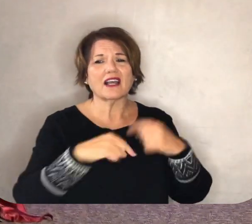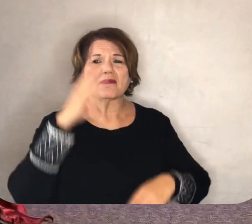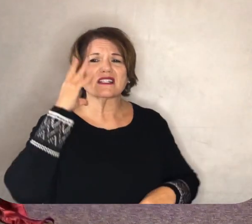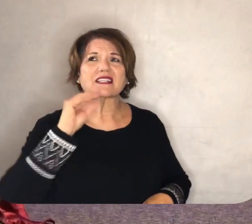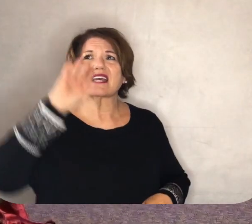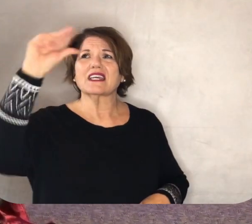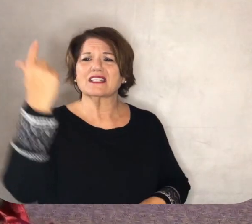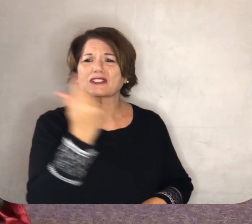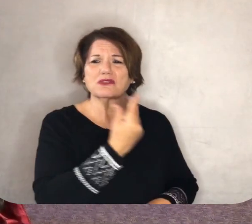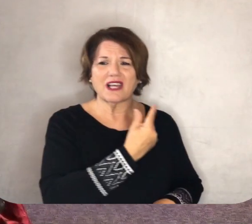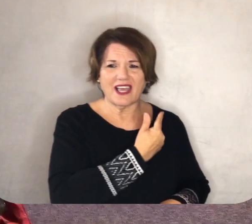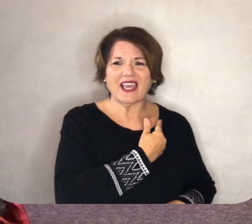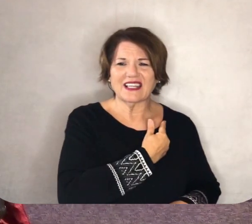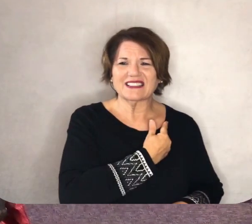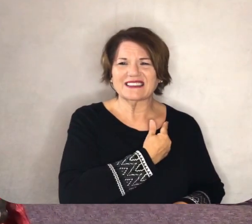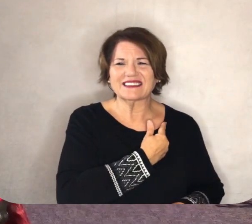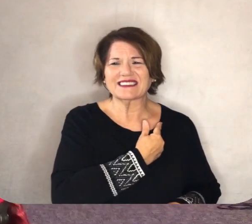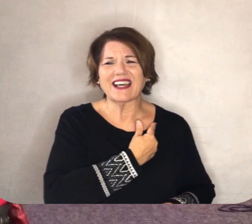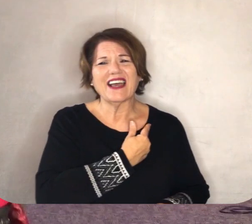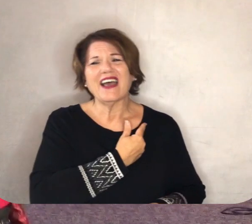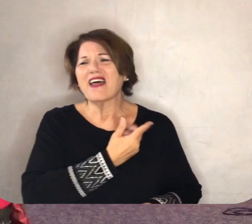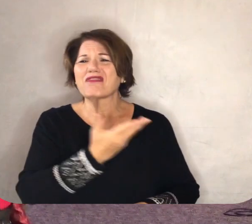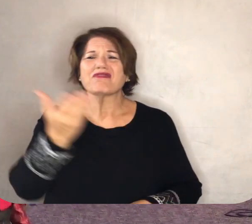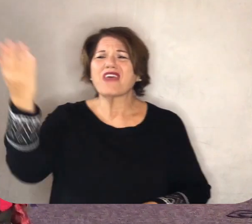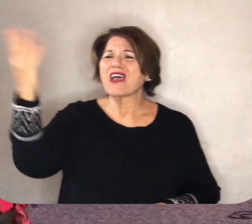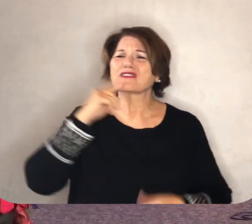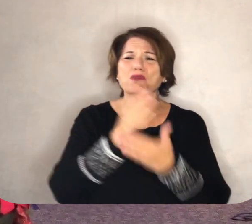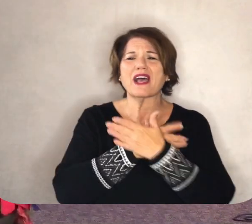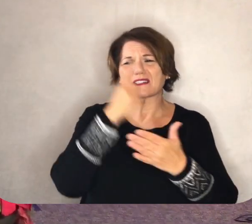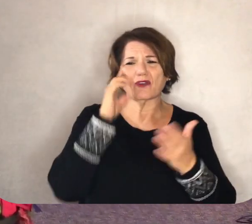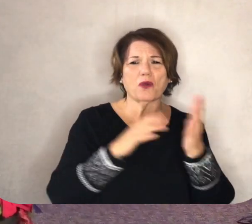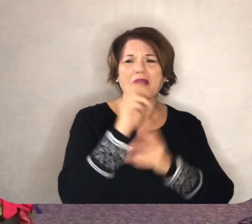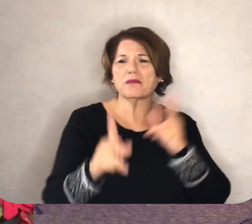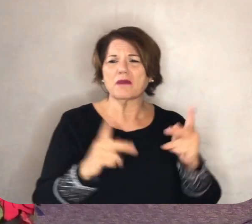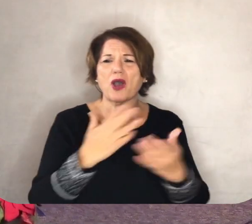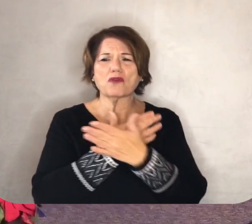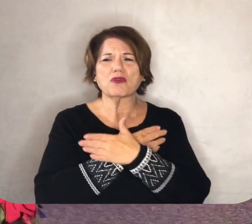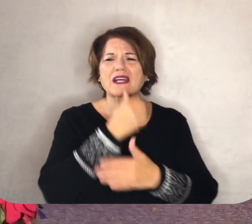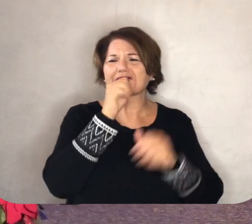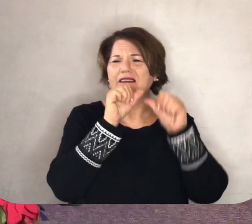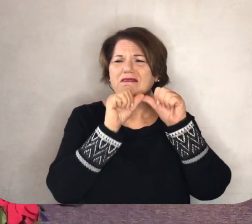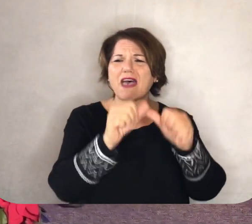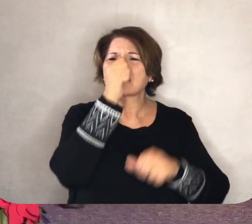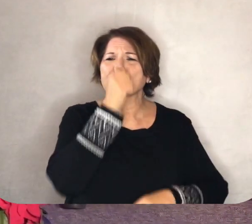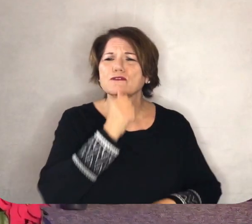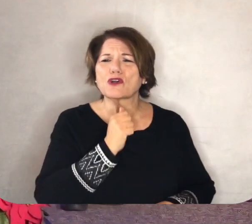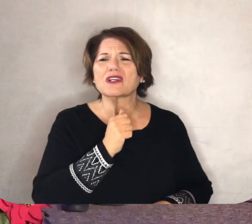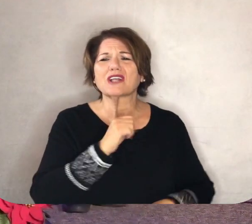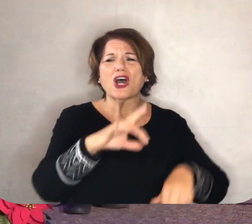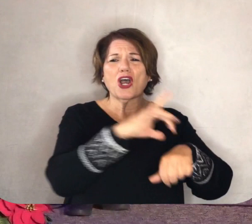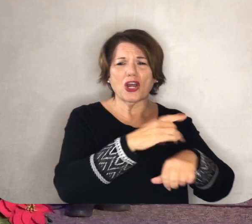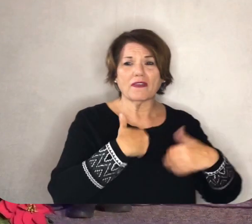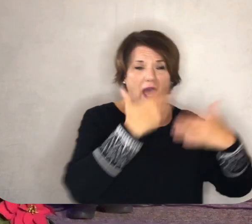the grace. There's grace for the weary, rest that endures. Earth has